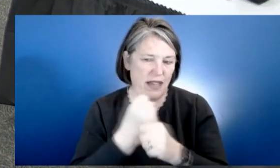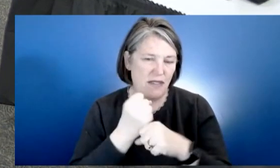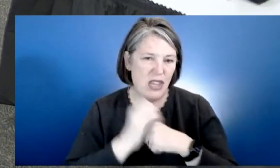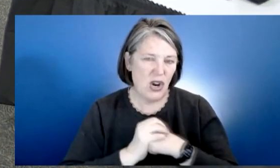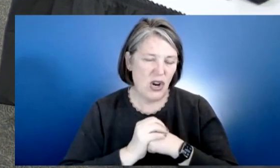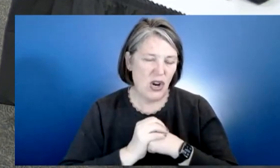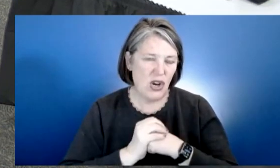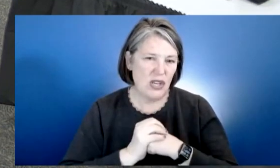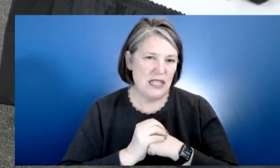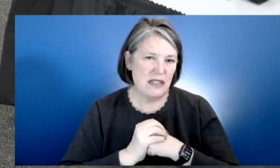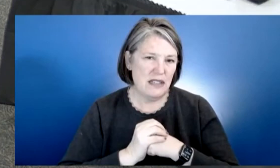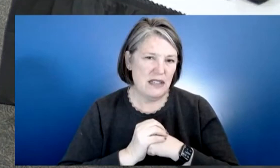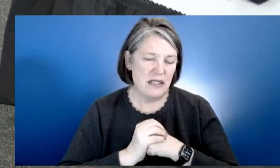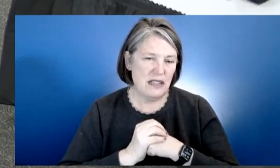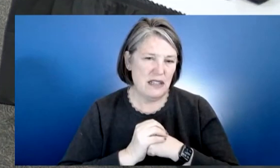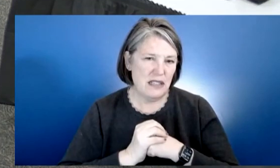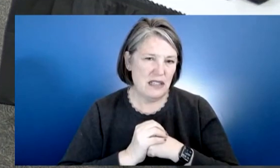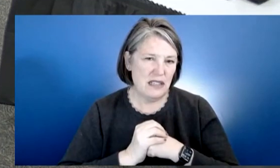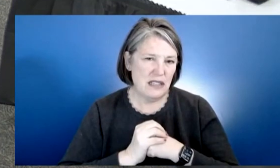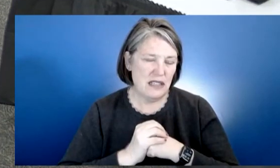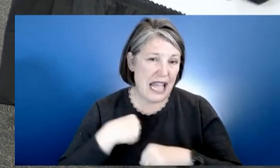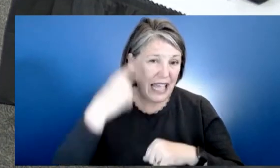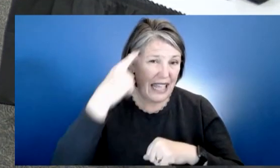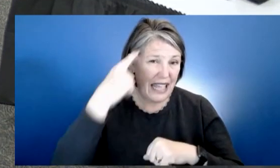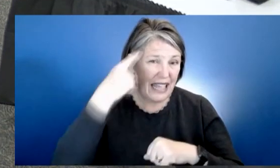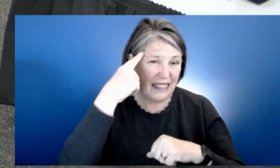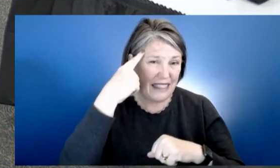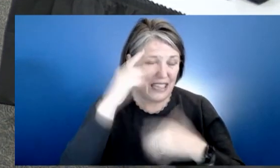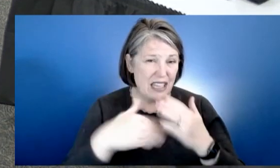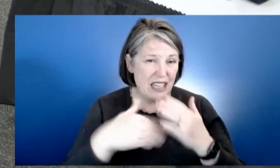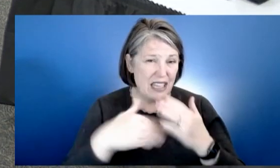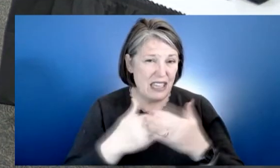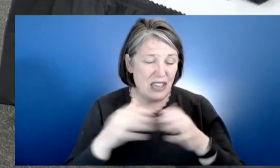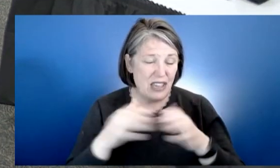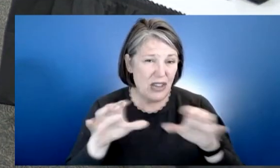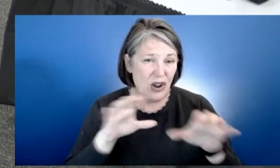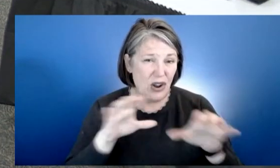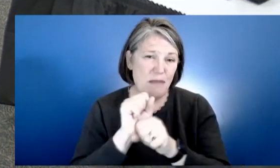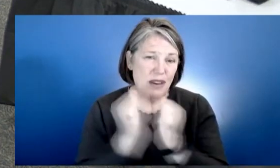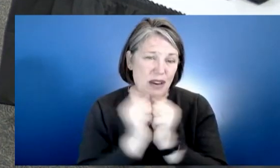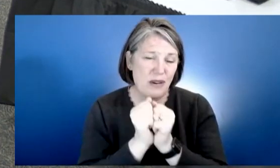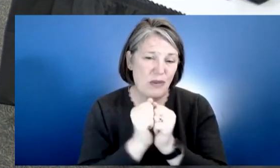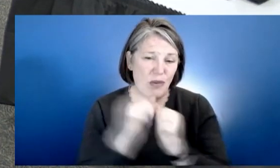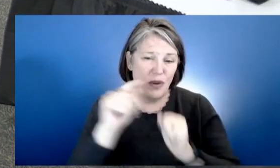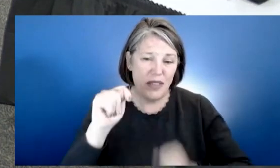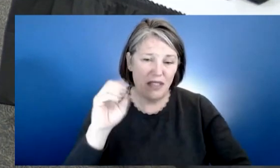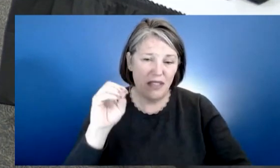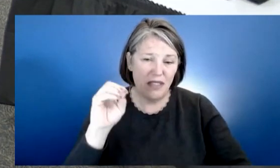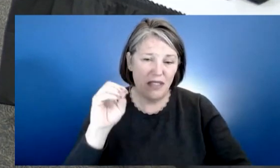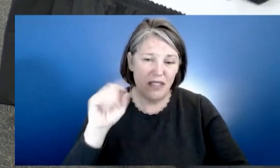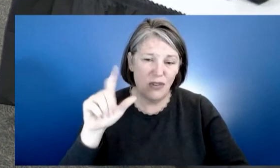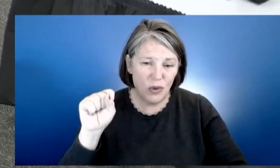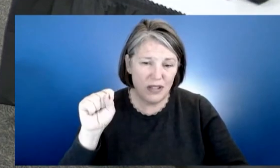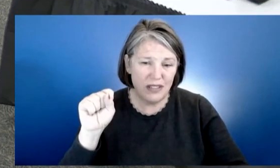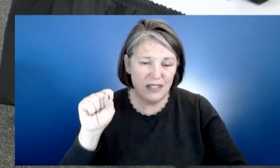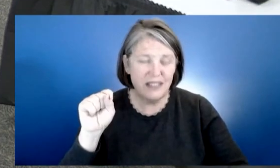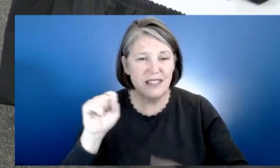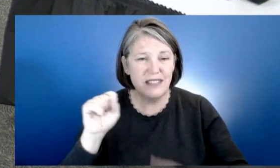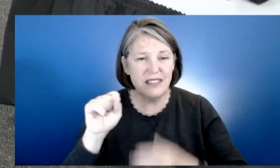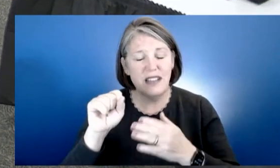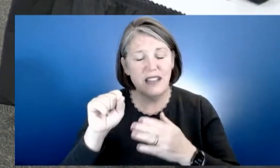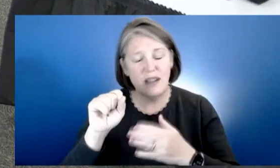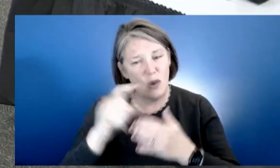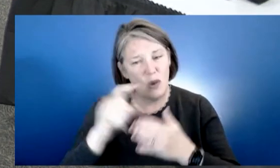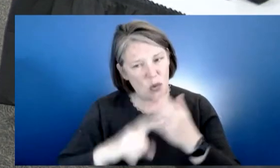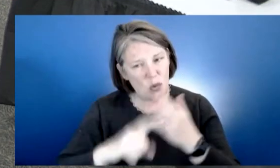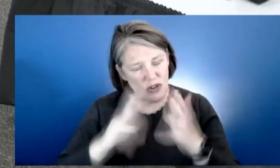I think that you're all doing a great job with the tools in your toolbox that you've been given and that you have